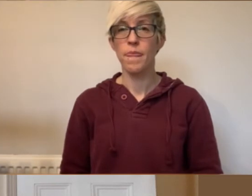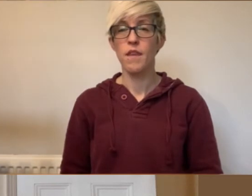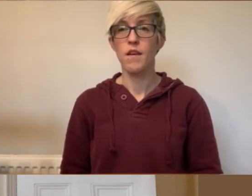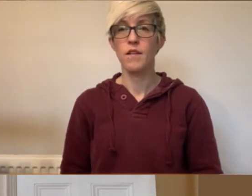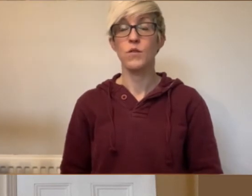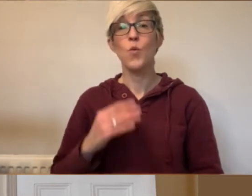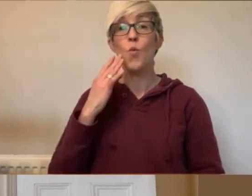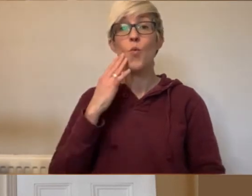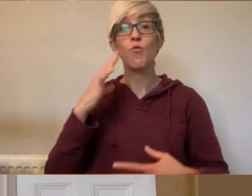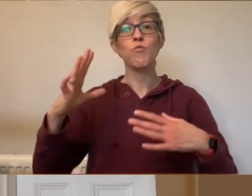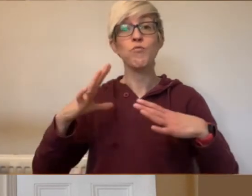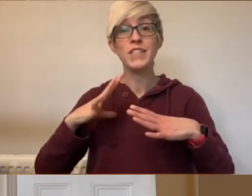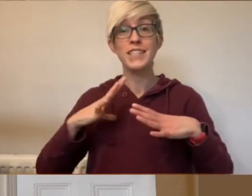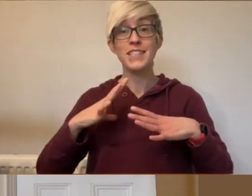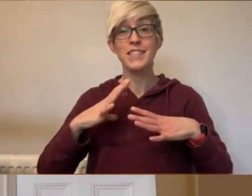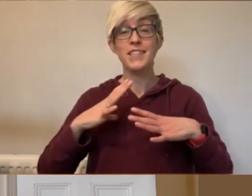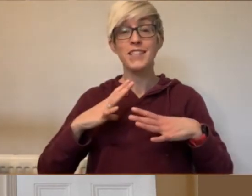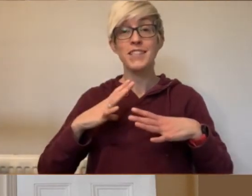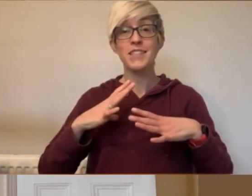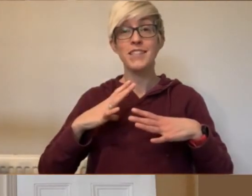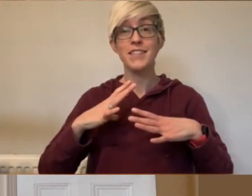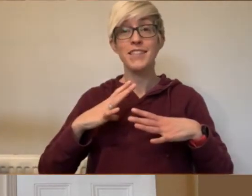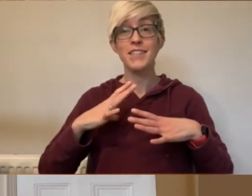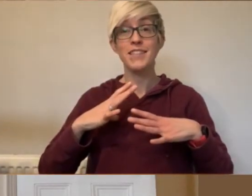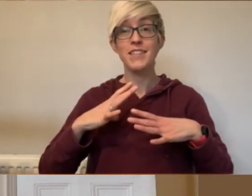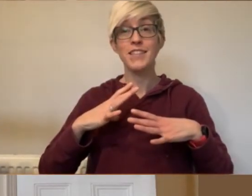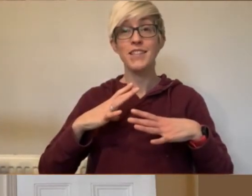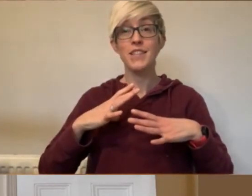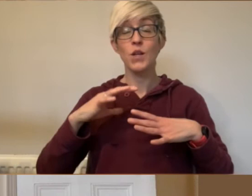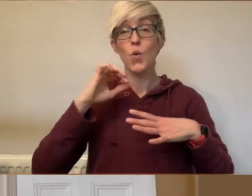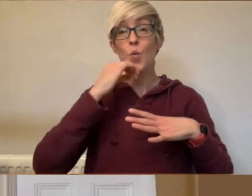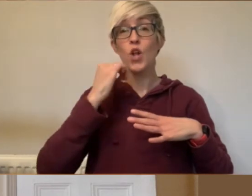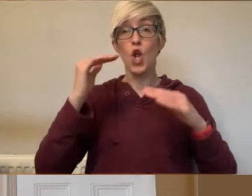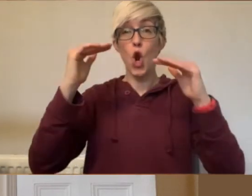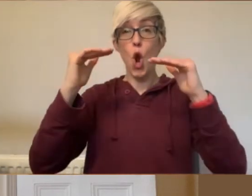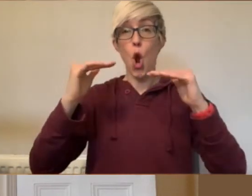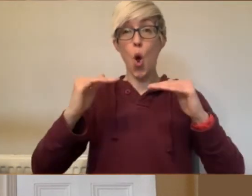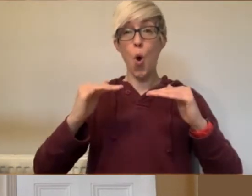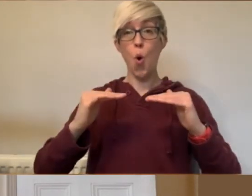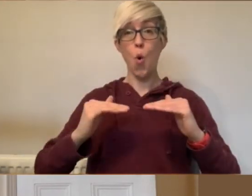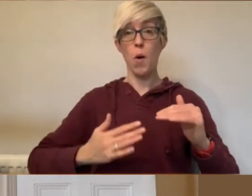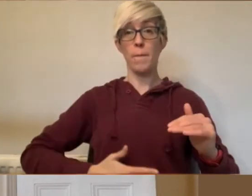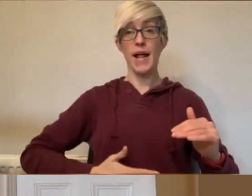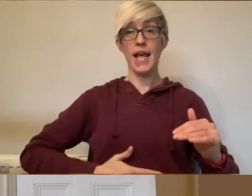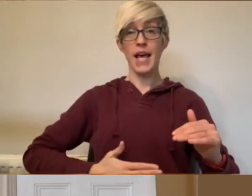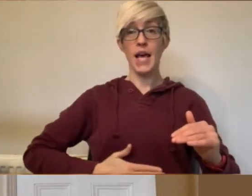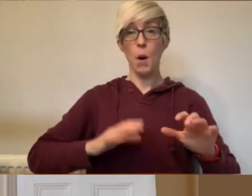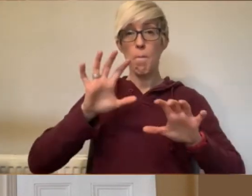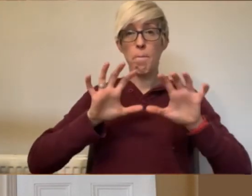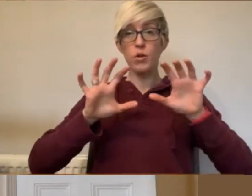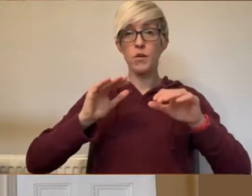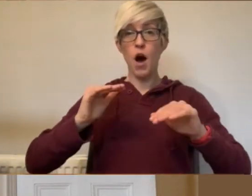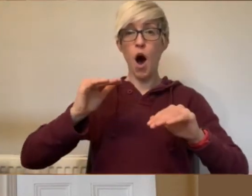When you've found this position, and you can pause the video if you need to, we're going to lower the belly and stick the